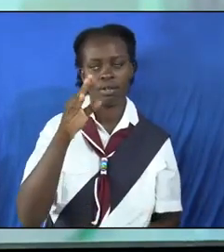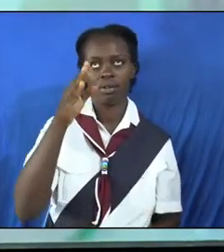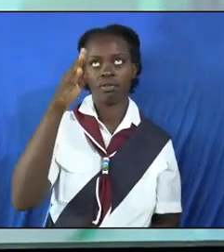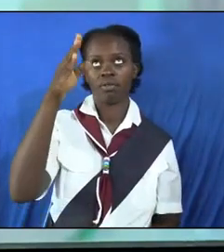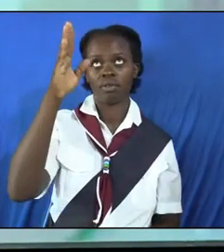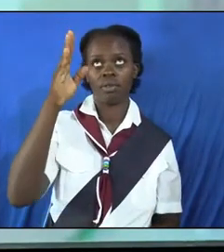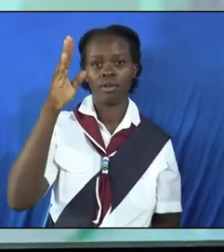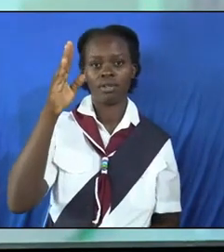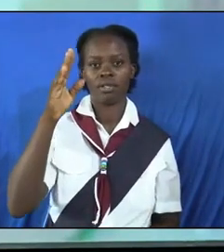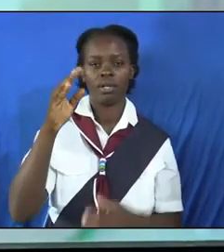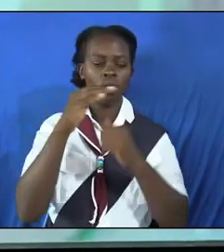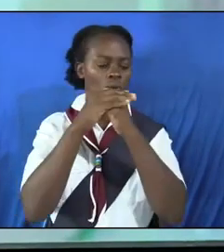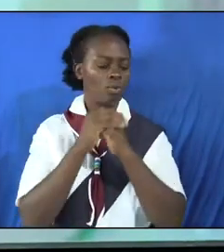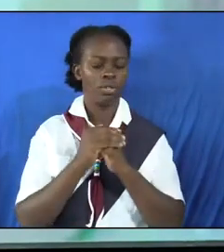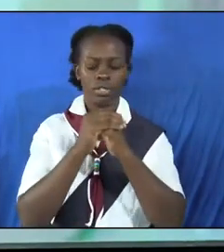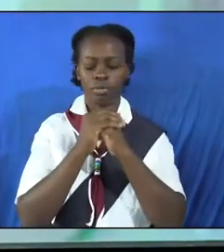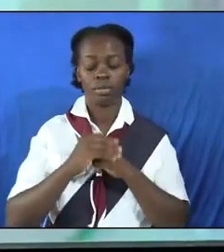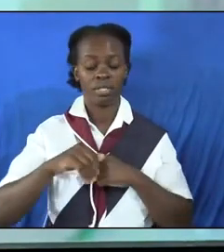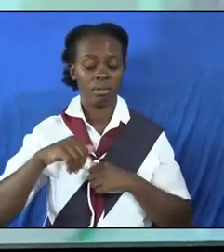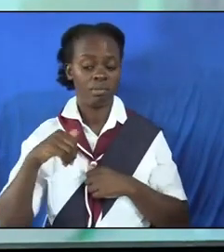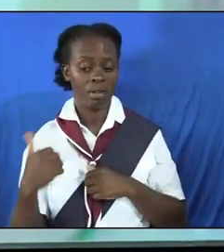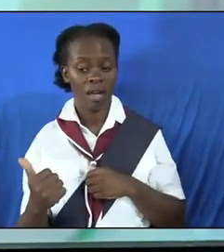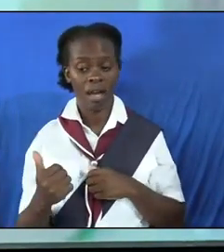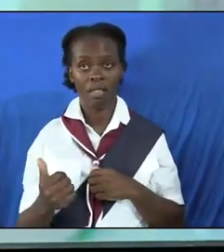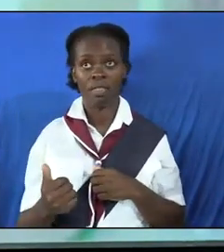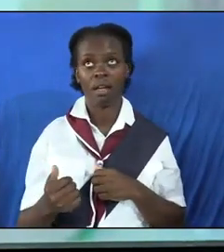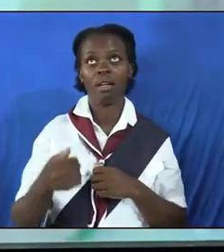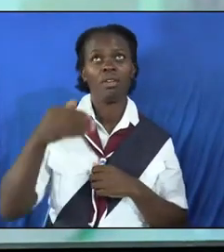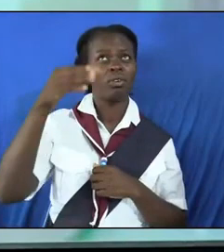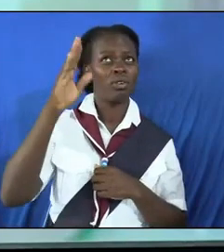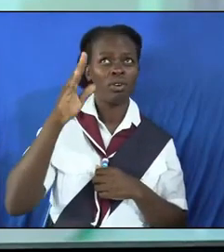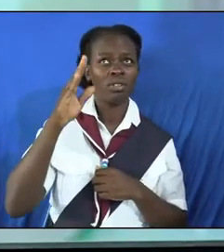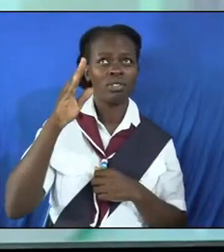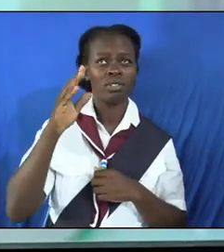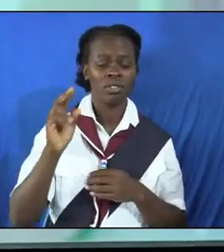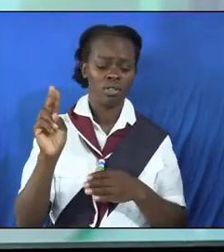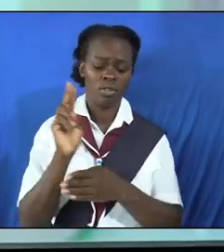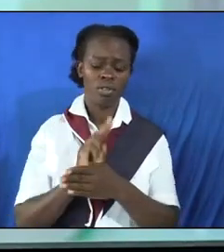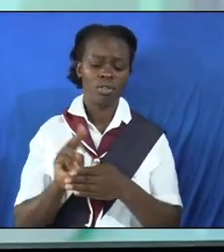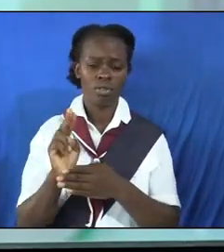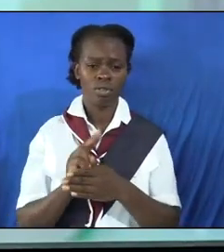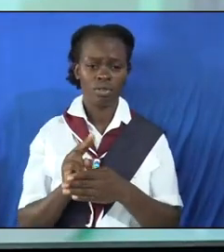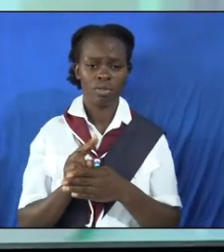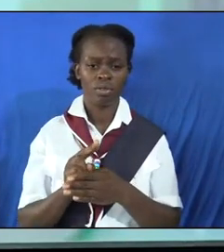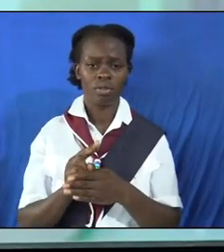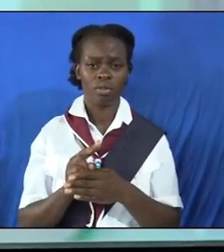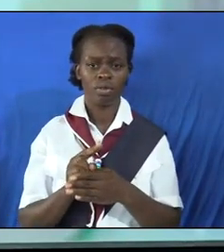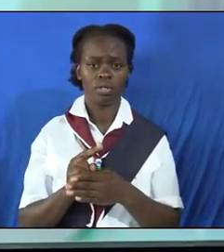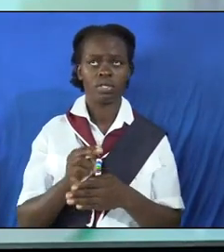Do not worship any other gods. Do not use God's name in vain.